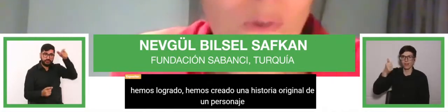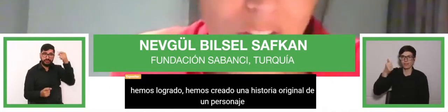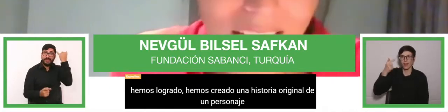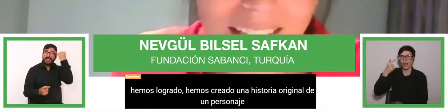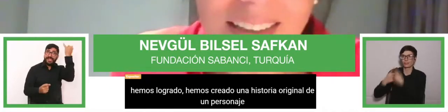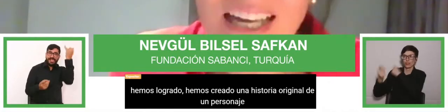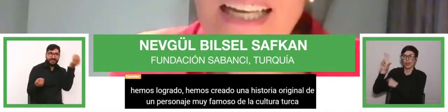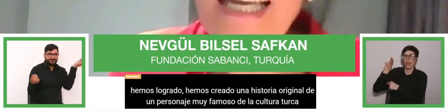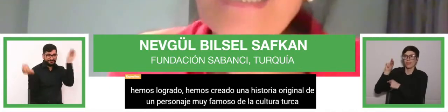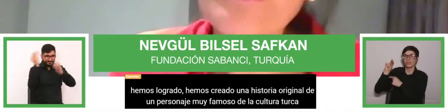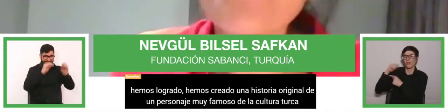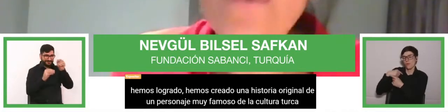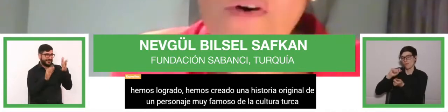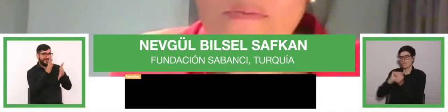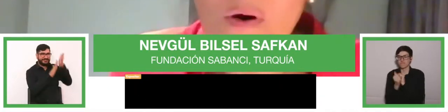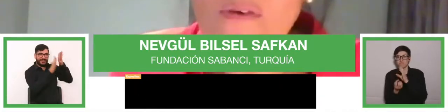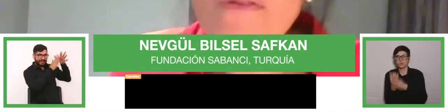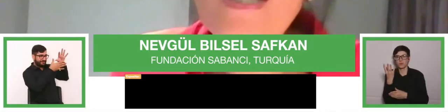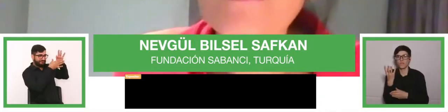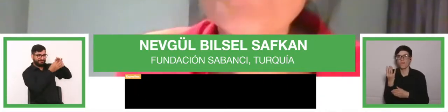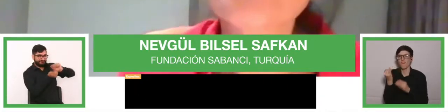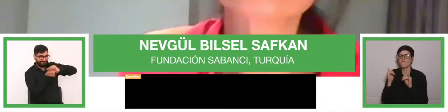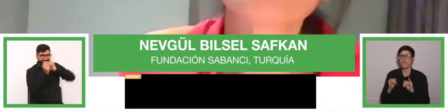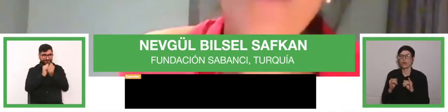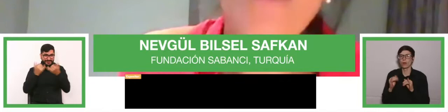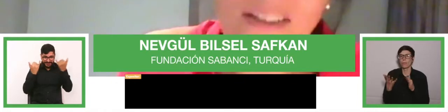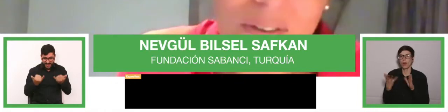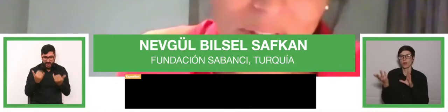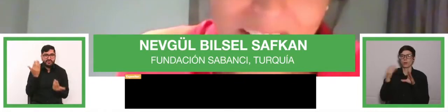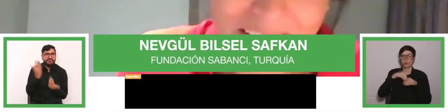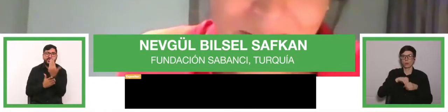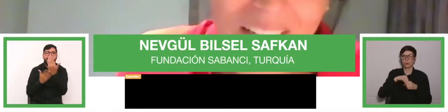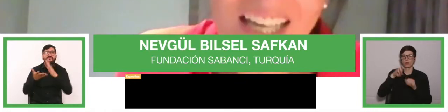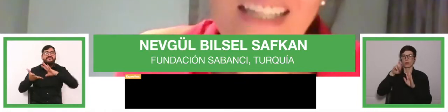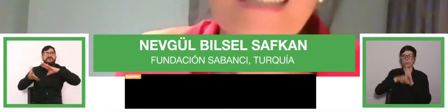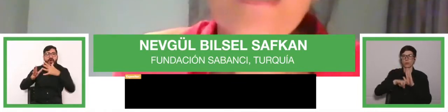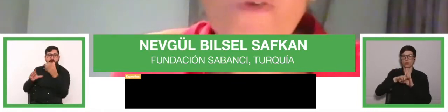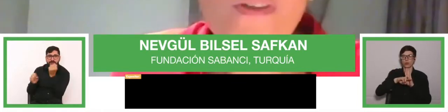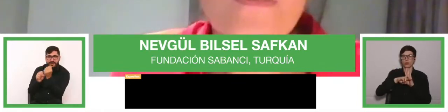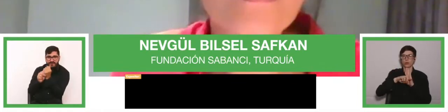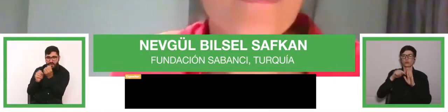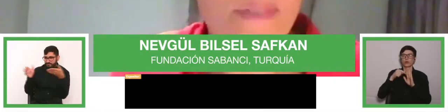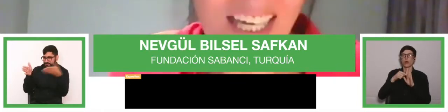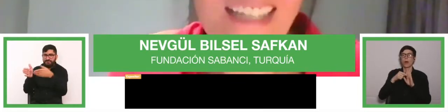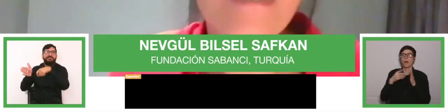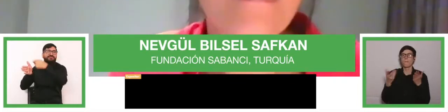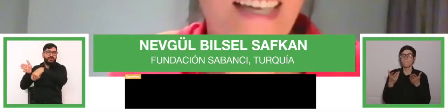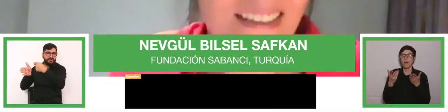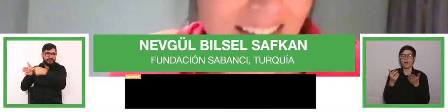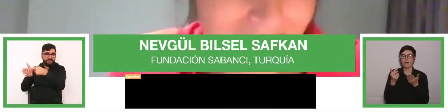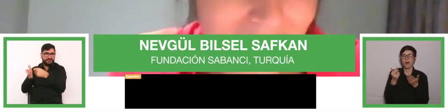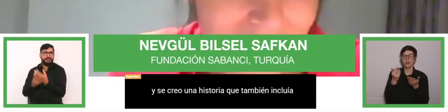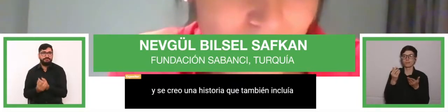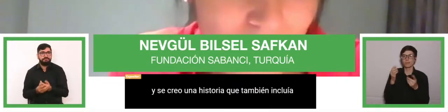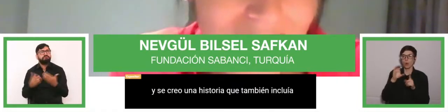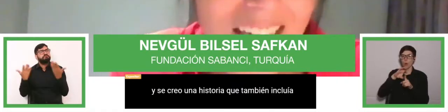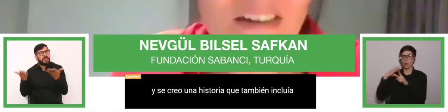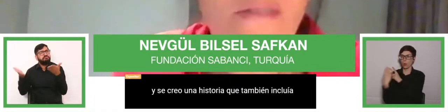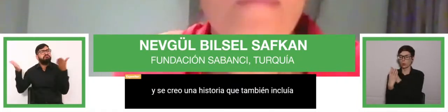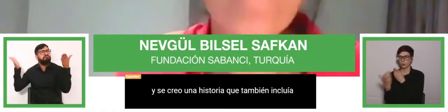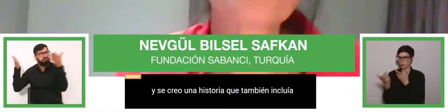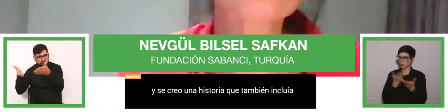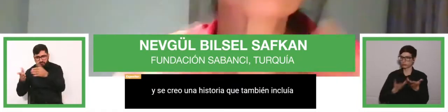the project in a form of culture transfer. Not only we replicated the existing